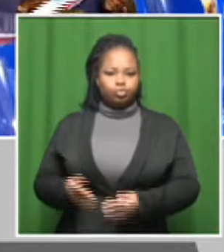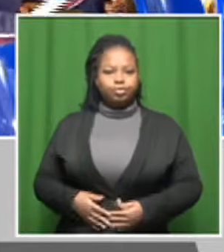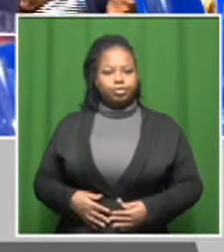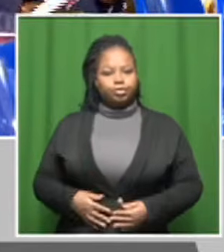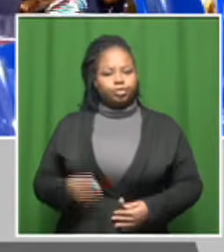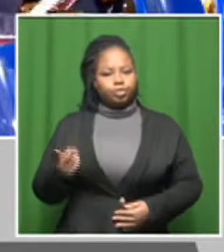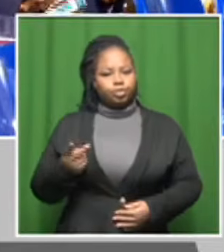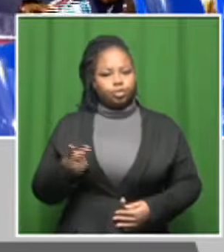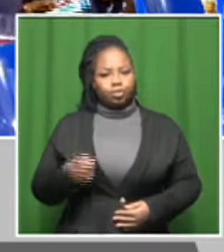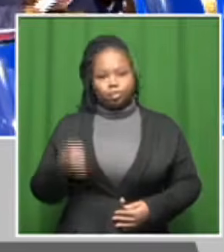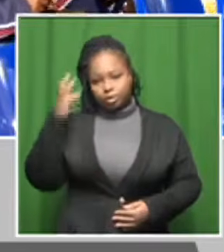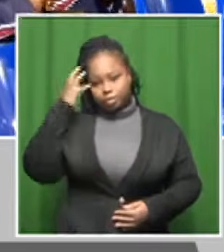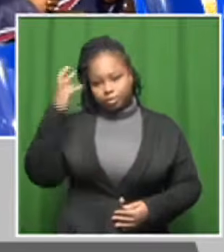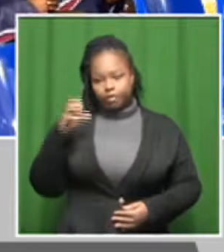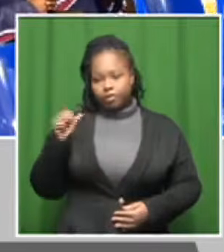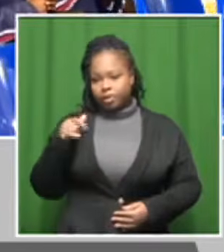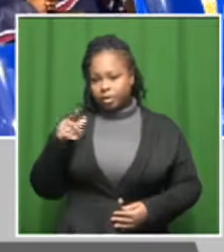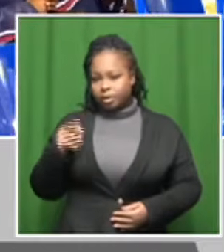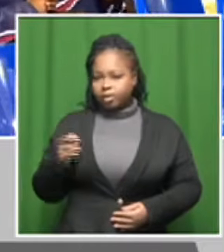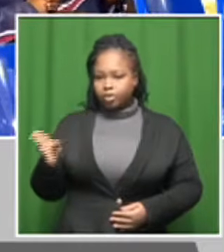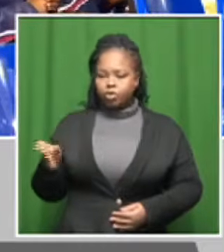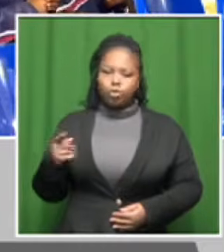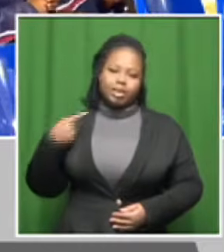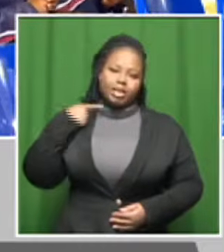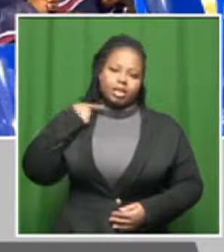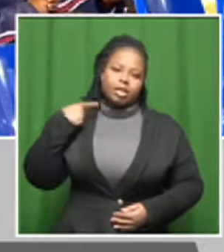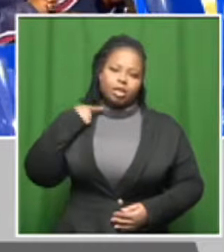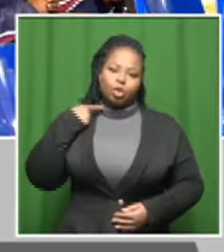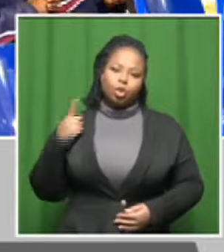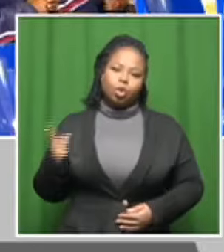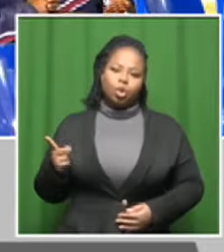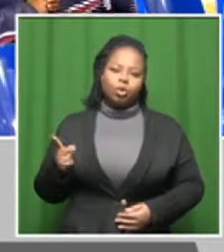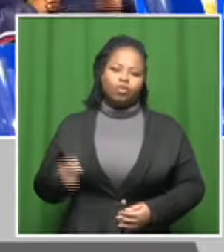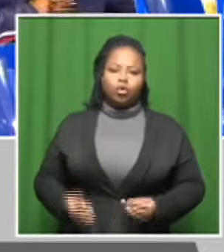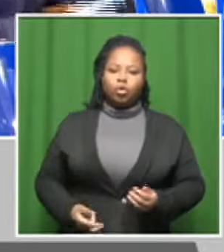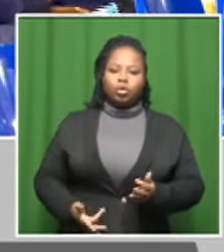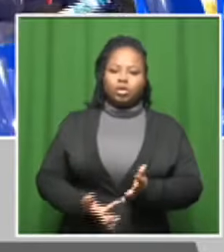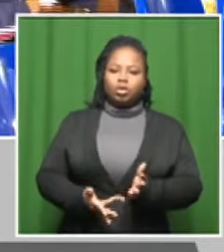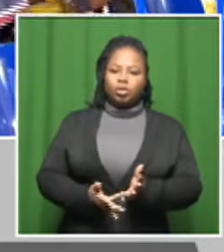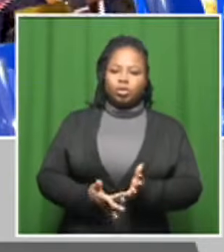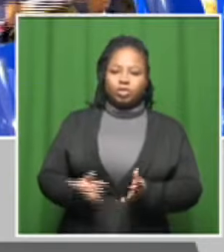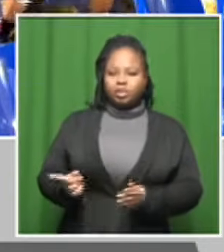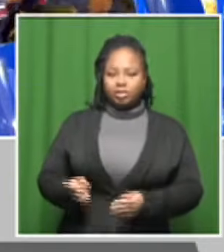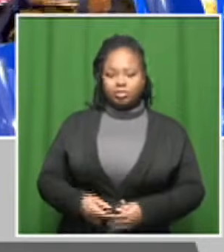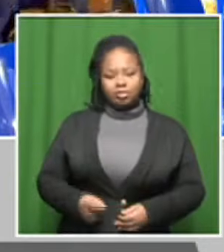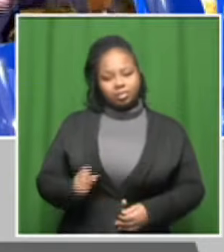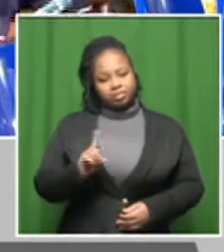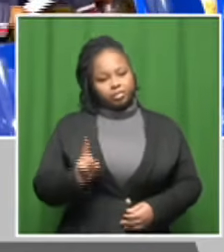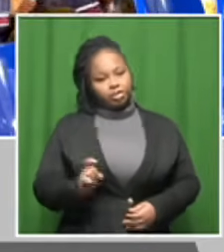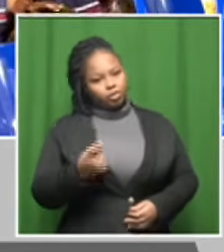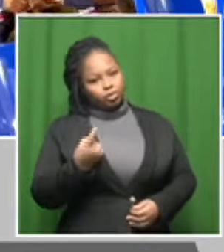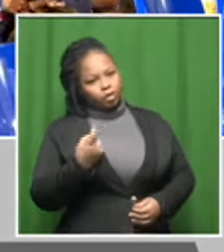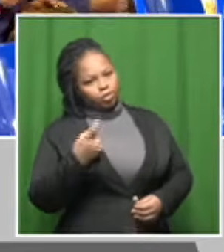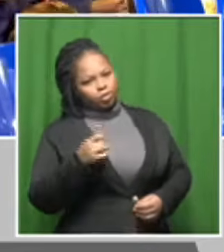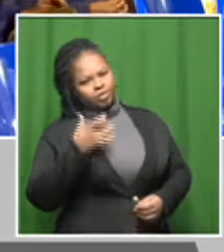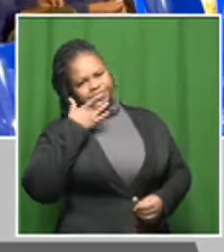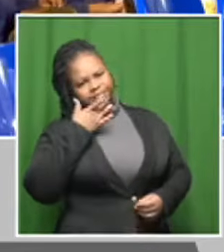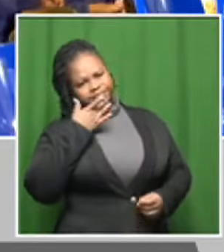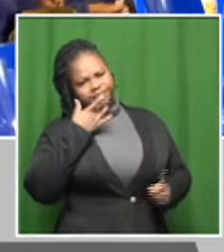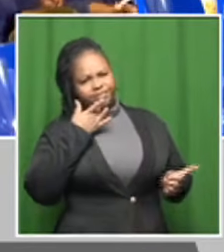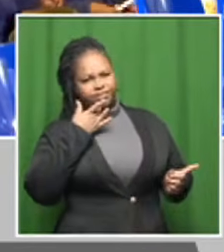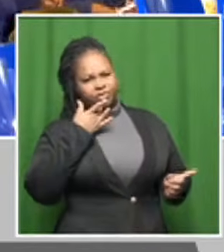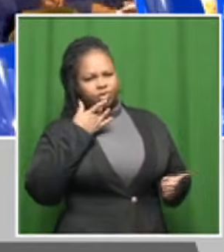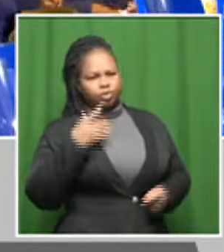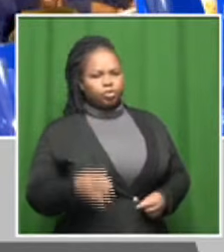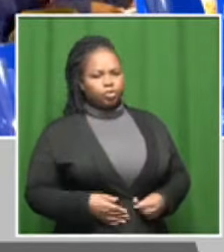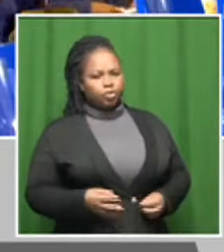Steyn can talk a bit about Dexter in specific. I think I can just ask you one question. I don't know what you will prefer, maybe the biological